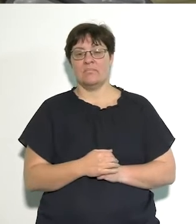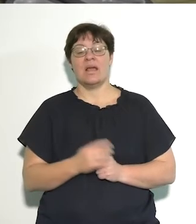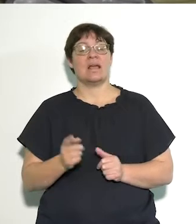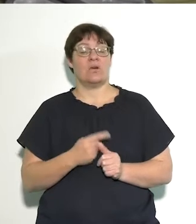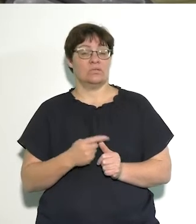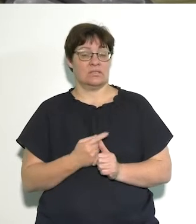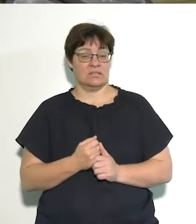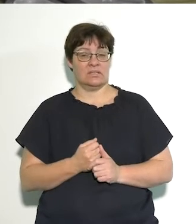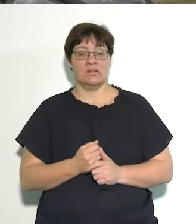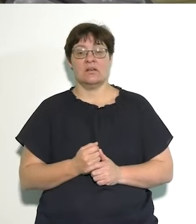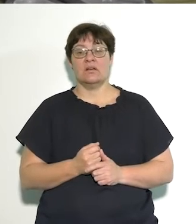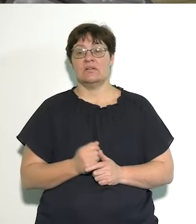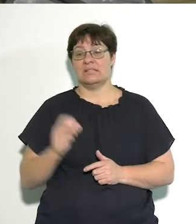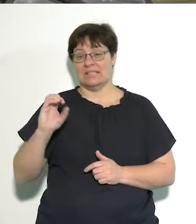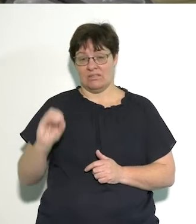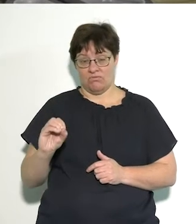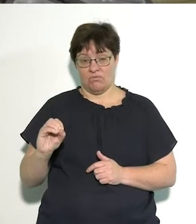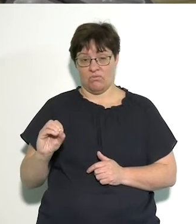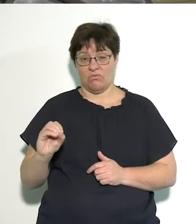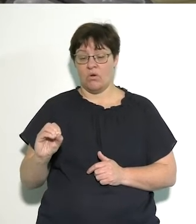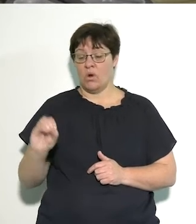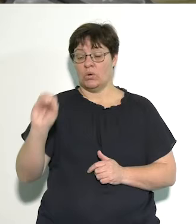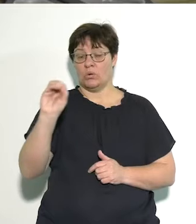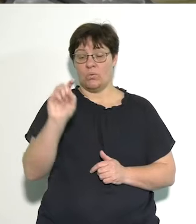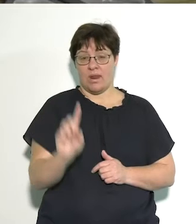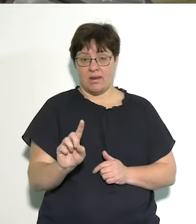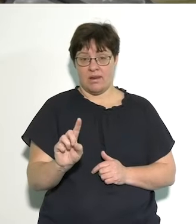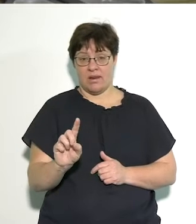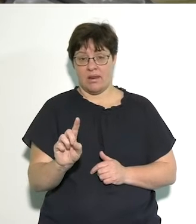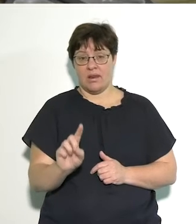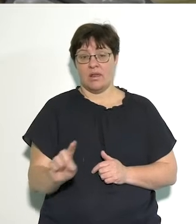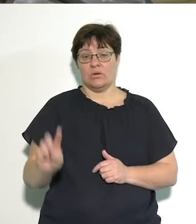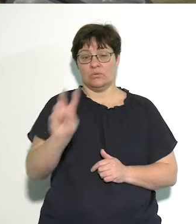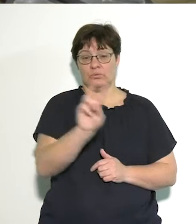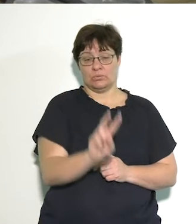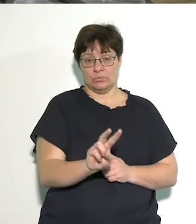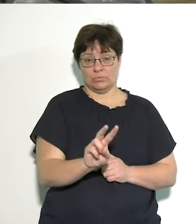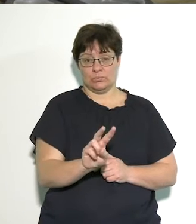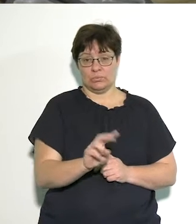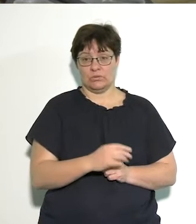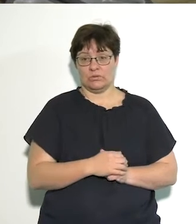count as we go. So the first mark was 0, then we're going to do 1,